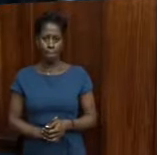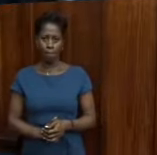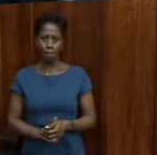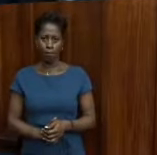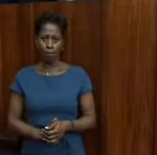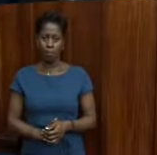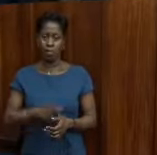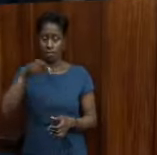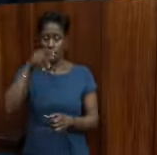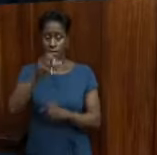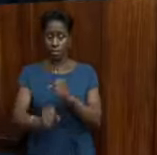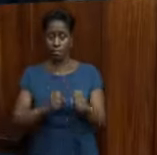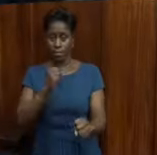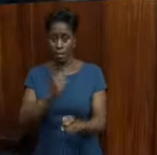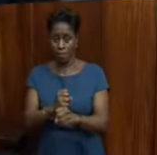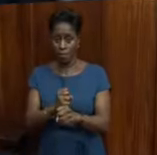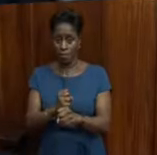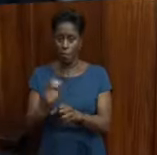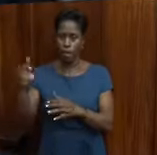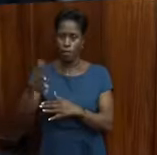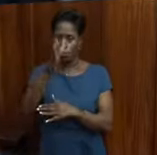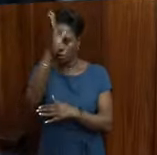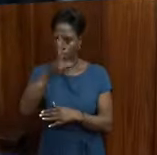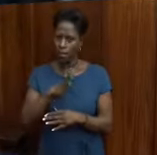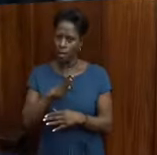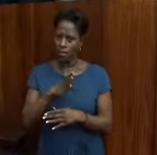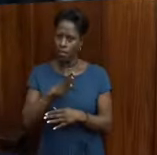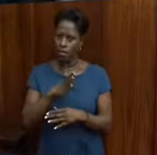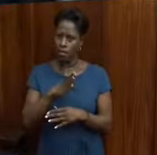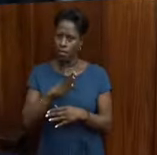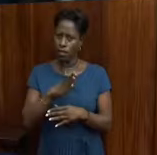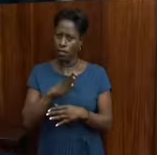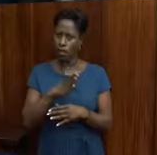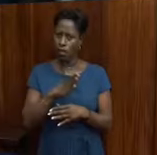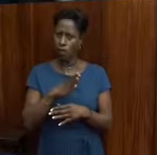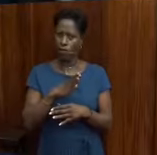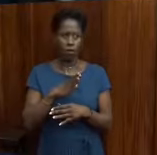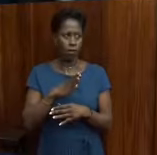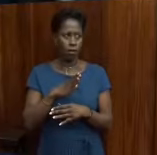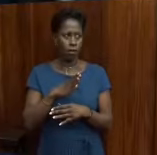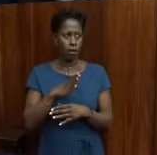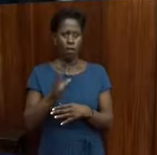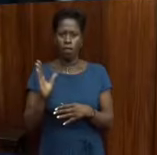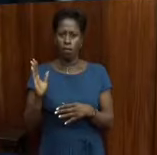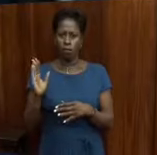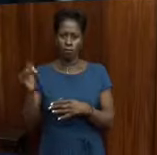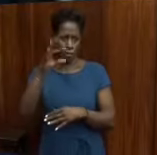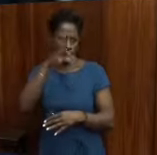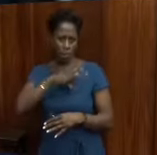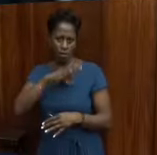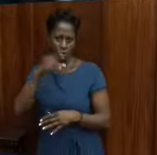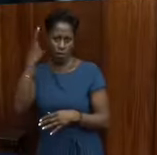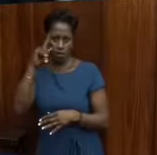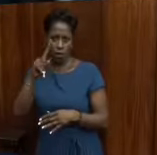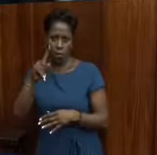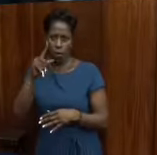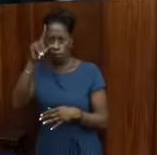fishers will benefit from concessions available under the Agricultural and Fisheries Incentives Bill. Mr.